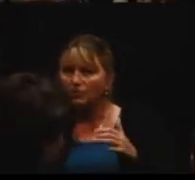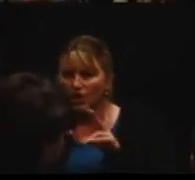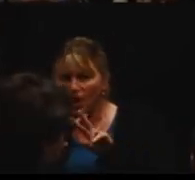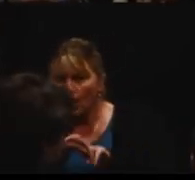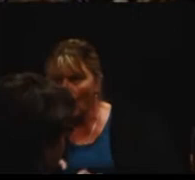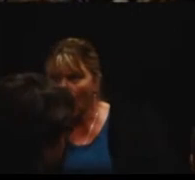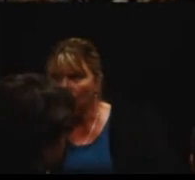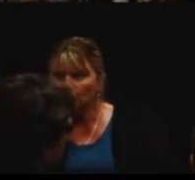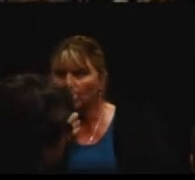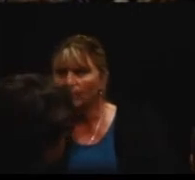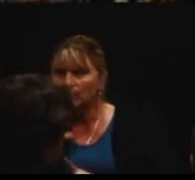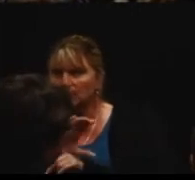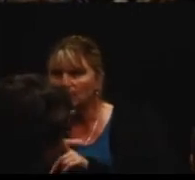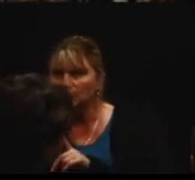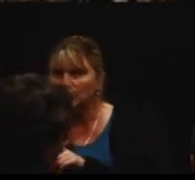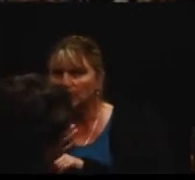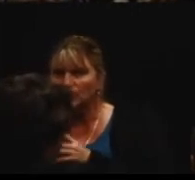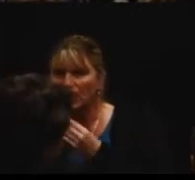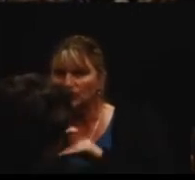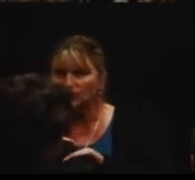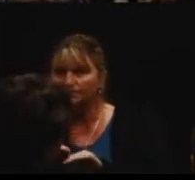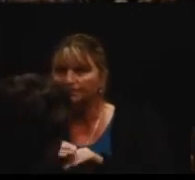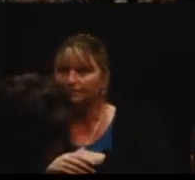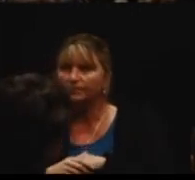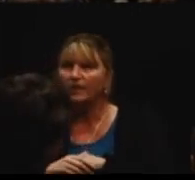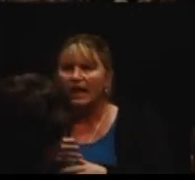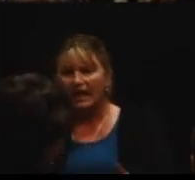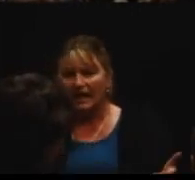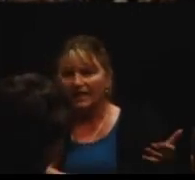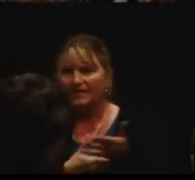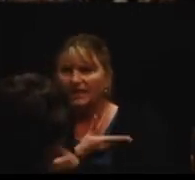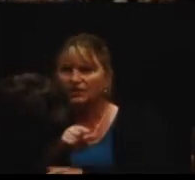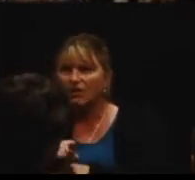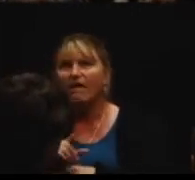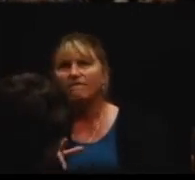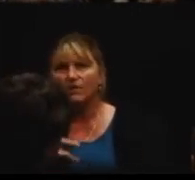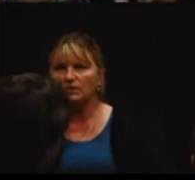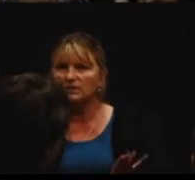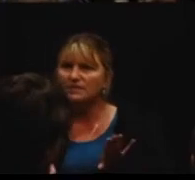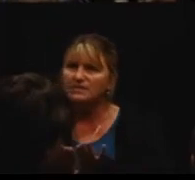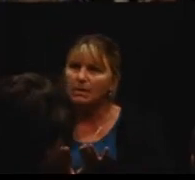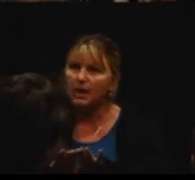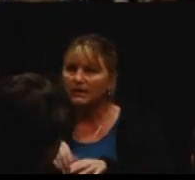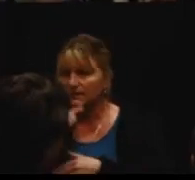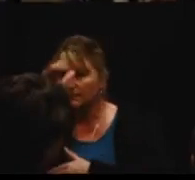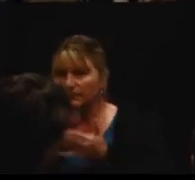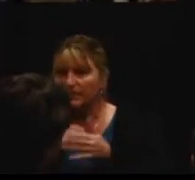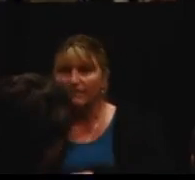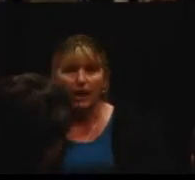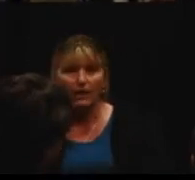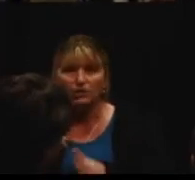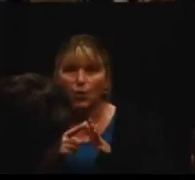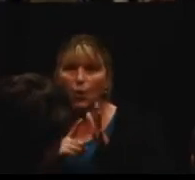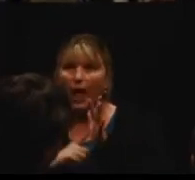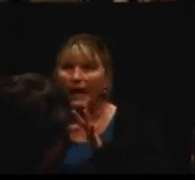the way. And the discussion there, I think, really reflects the experience we all had listening to Emma Smythe, that technology can